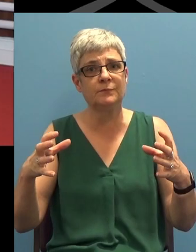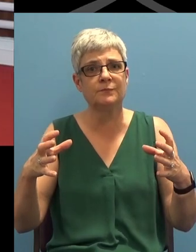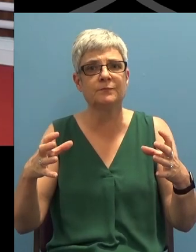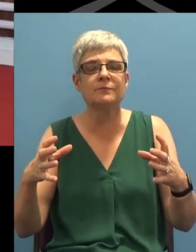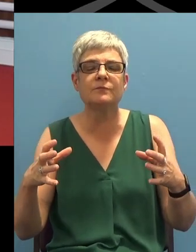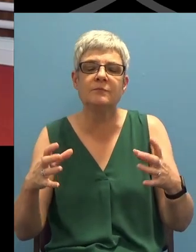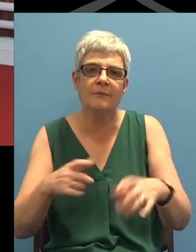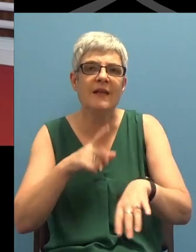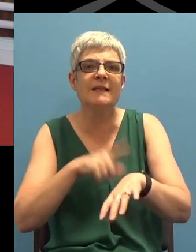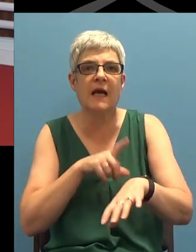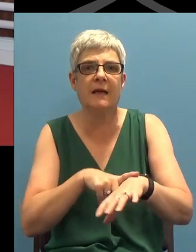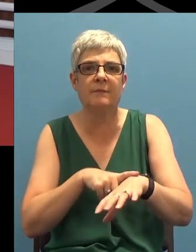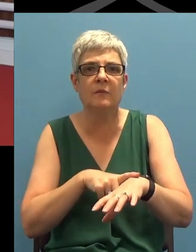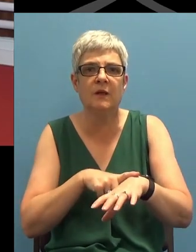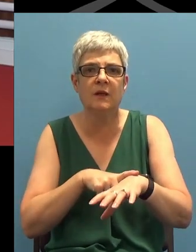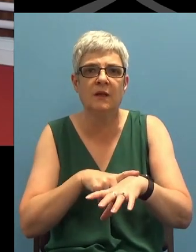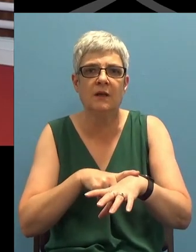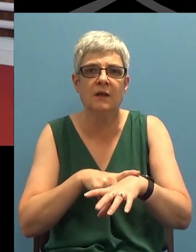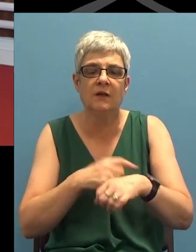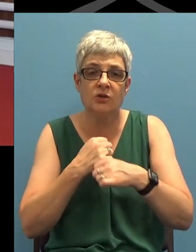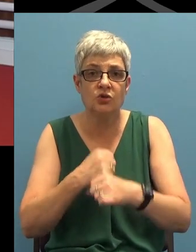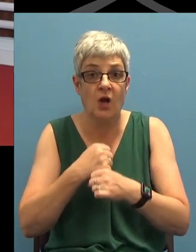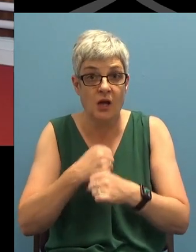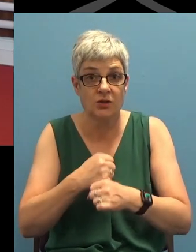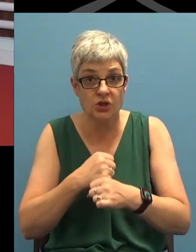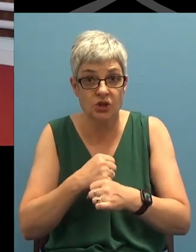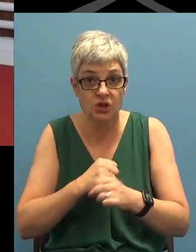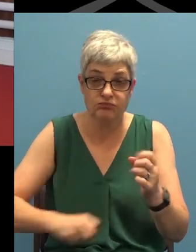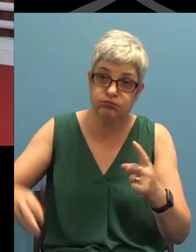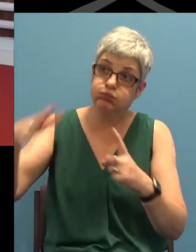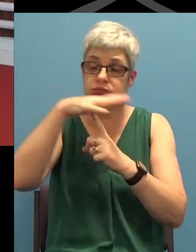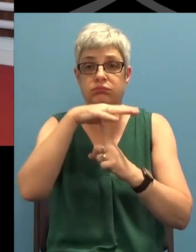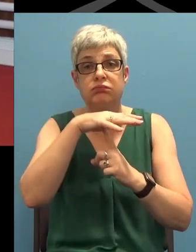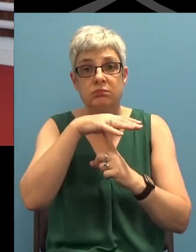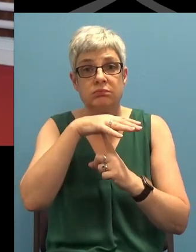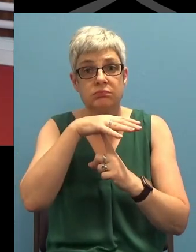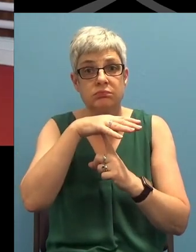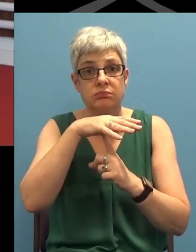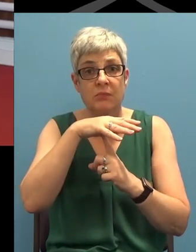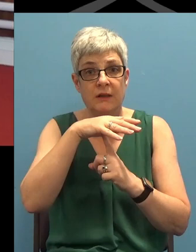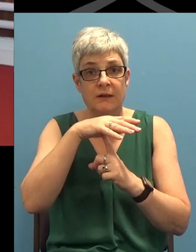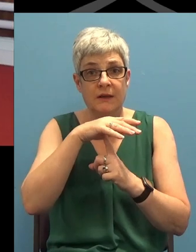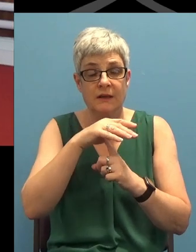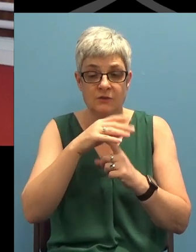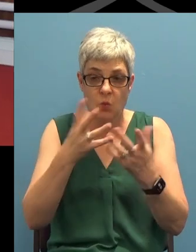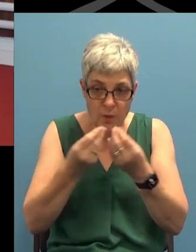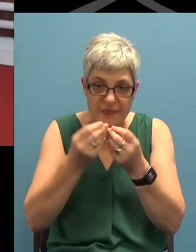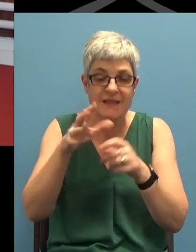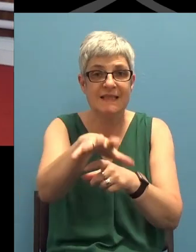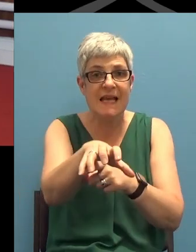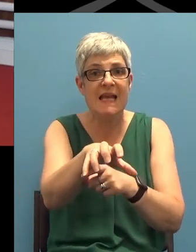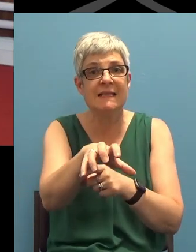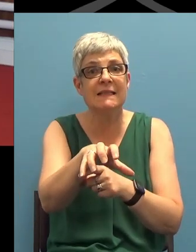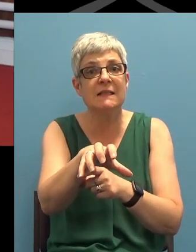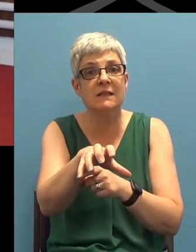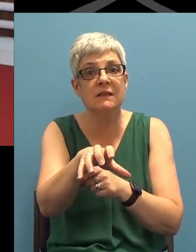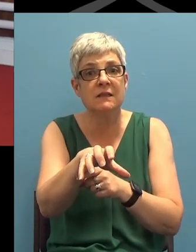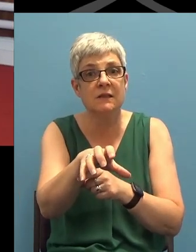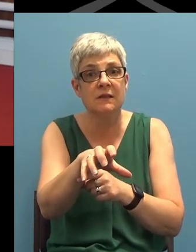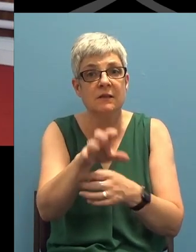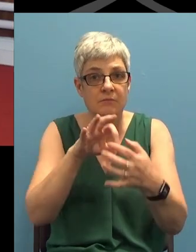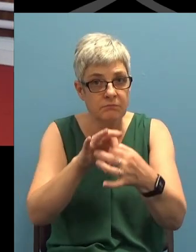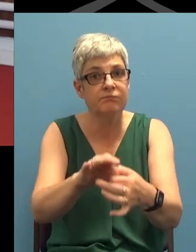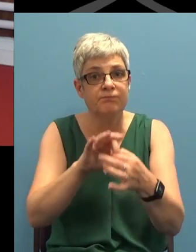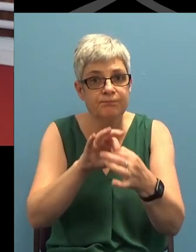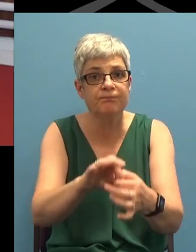In time, the church became top dog, and in conjunction with the state.